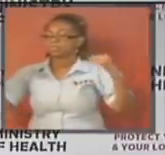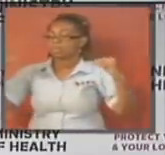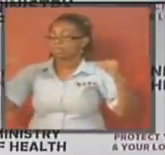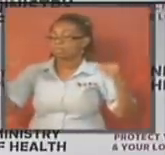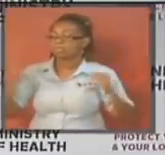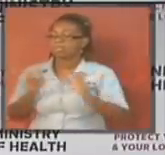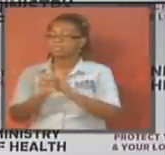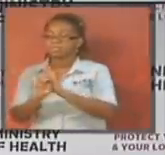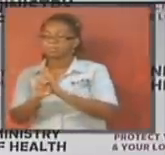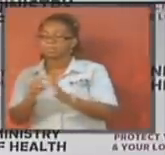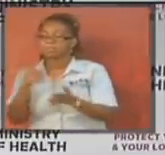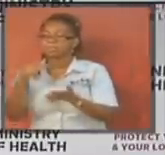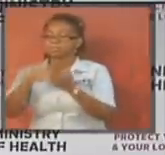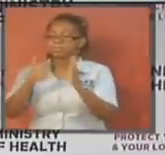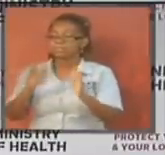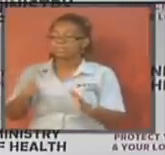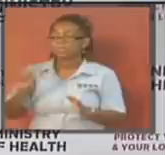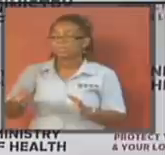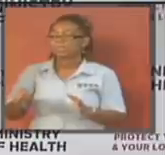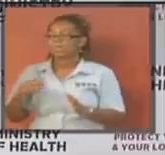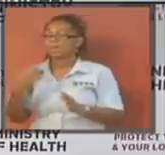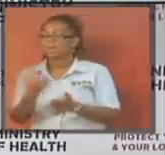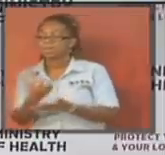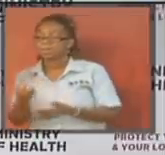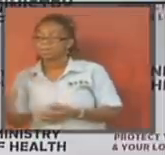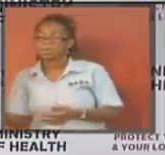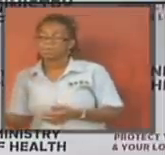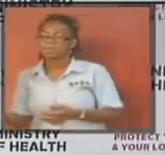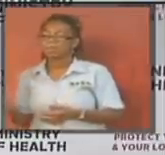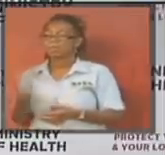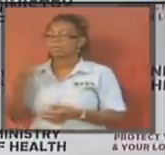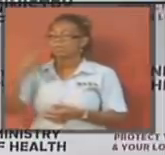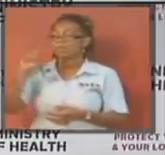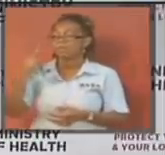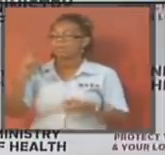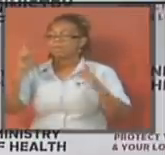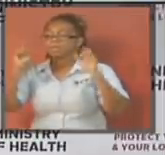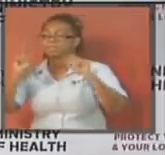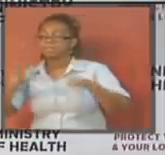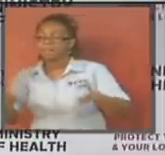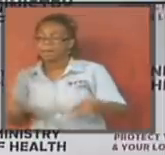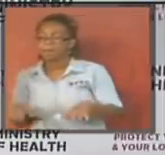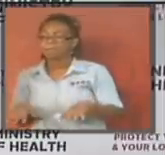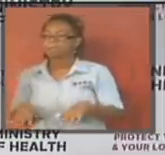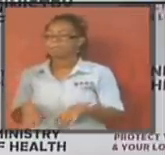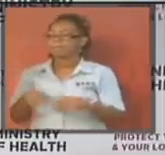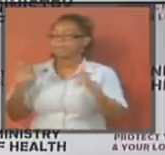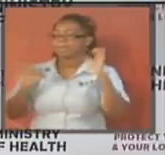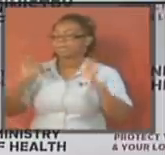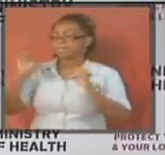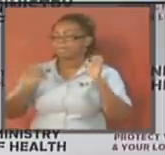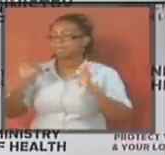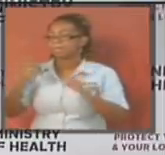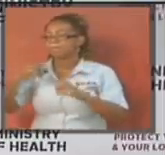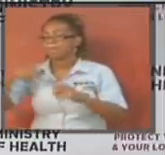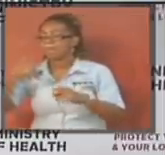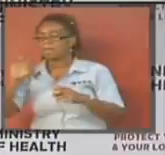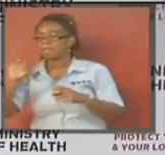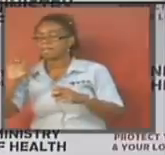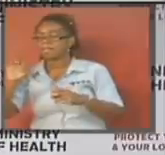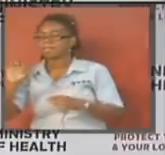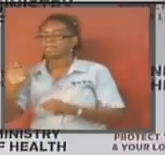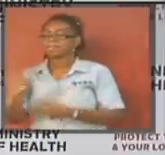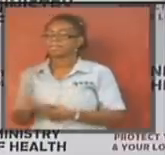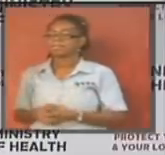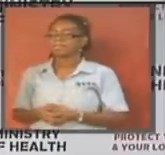students have to get equipment for physical education exams. And my second question, Prime Minister Dr.